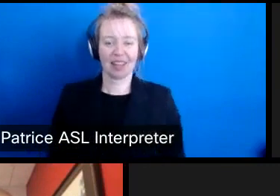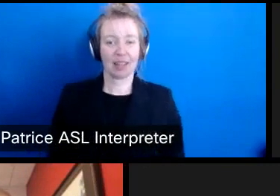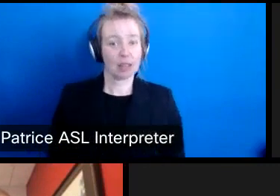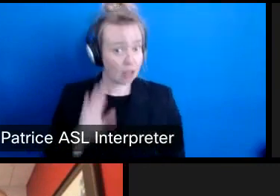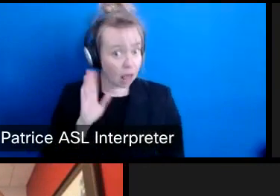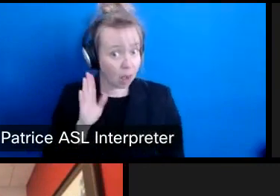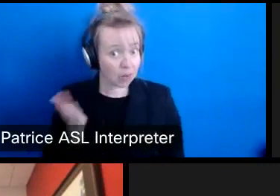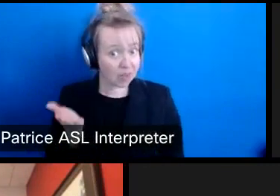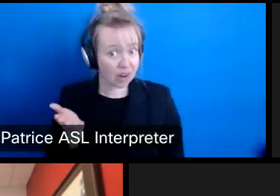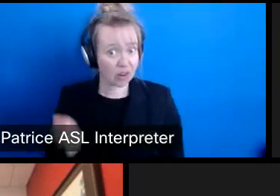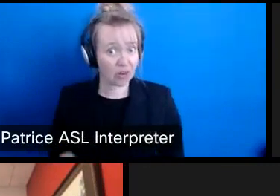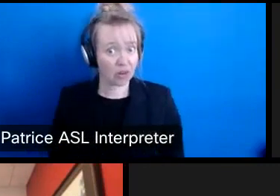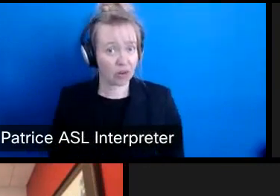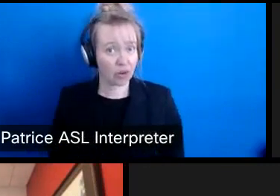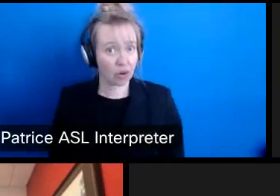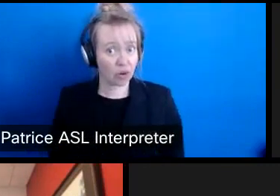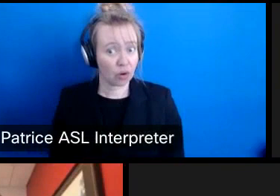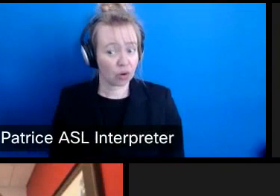Hello, are you there?